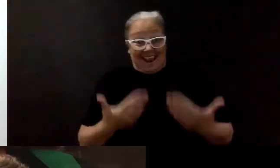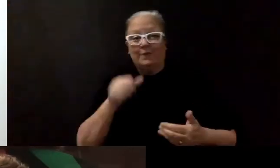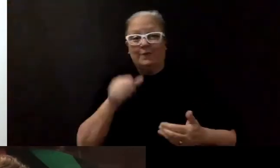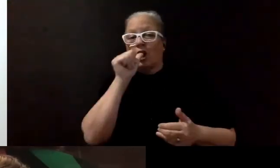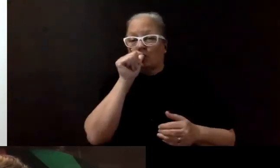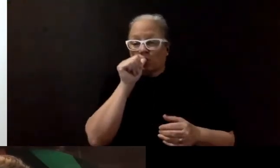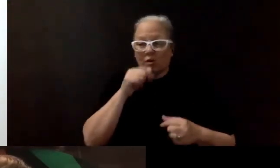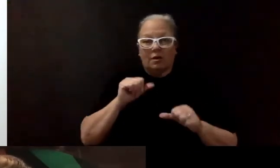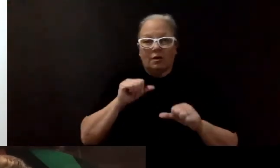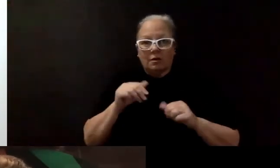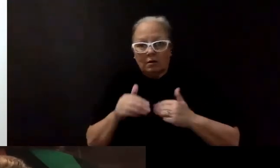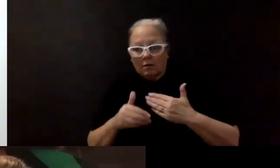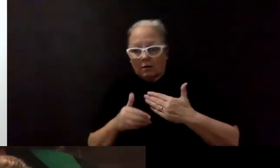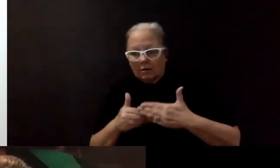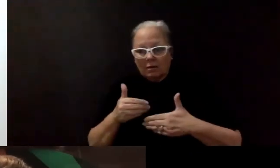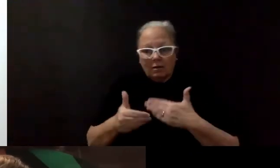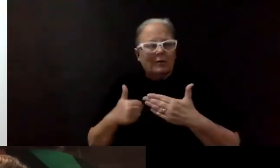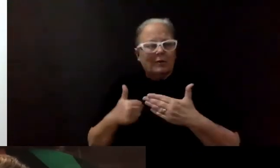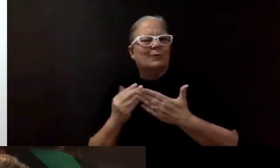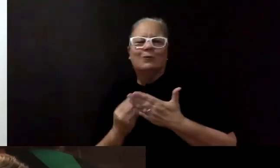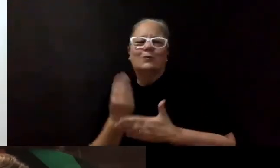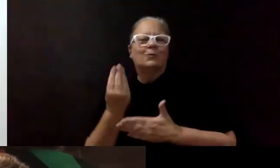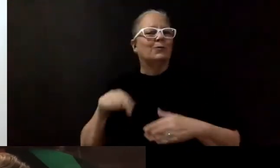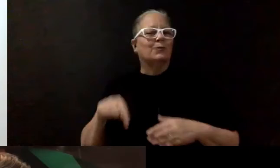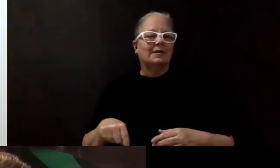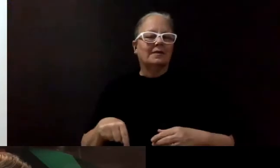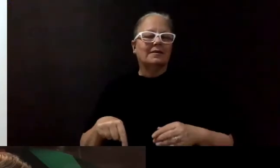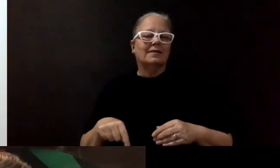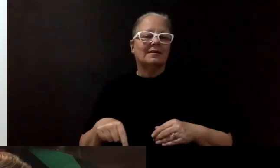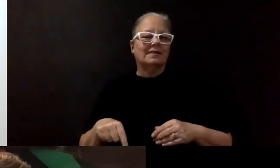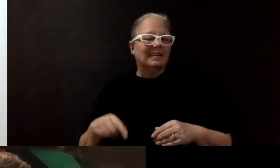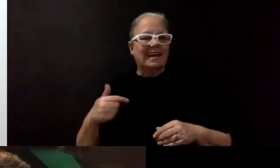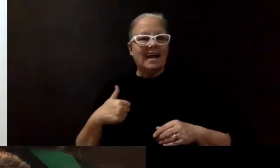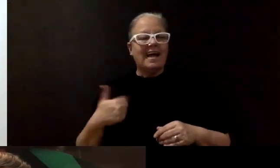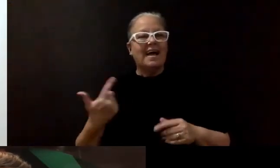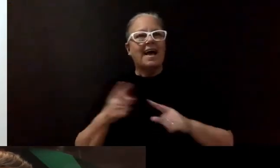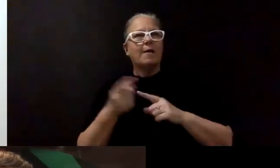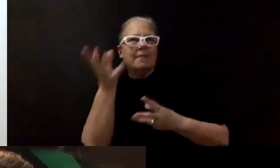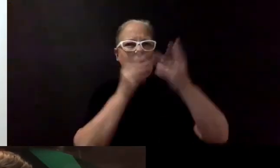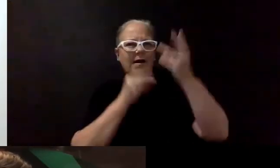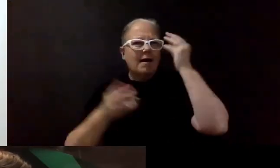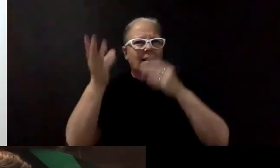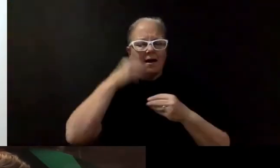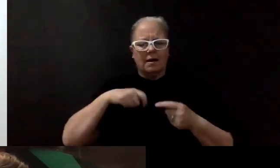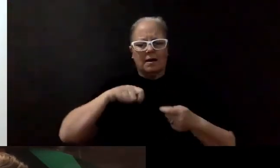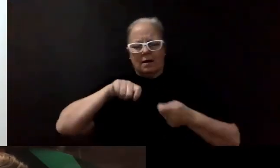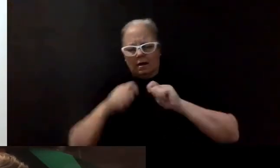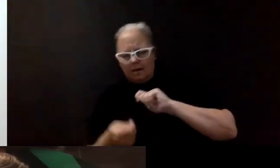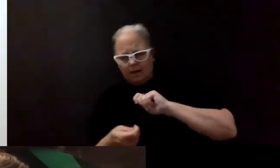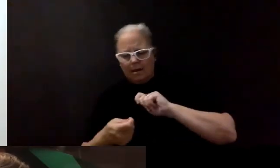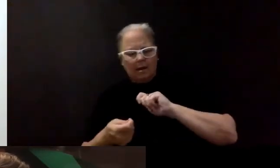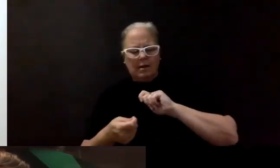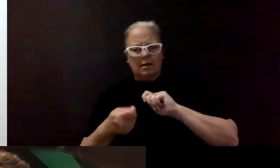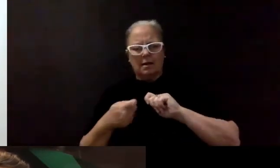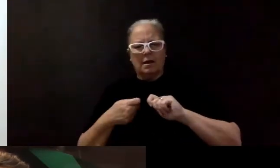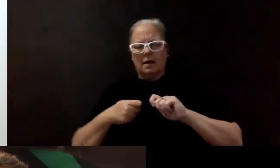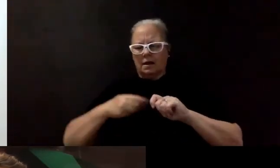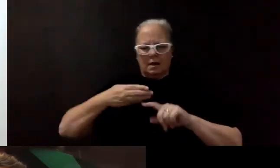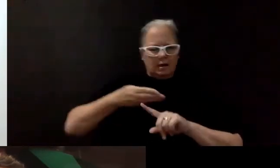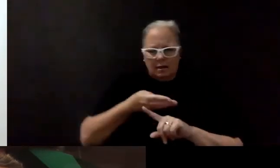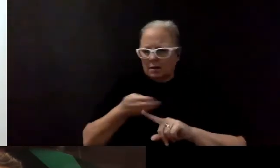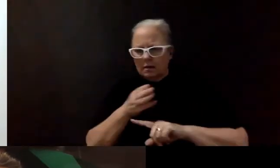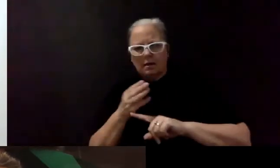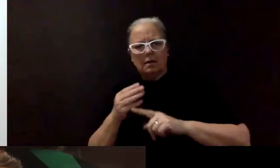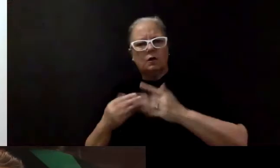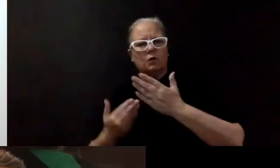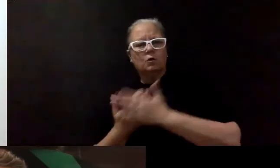and adapting, and I think the thing that I would say is that it has to be